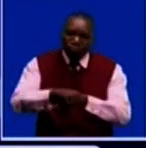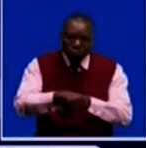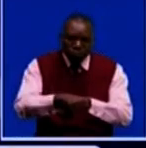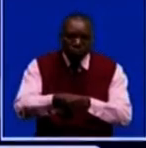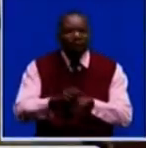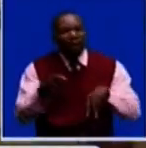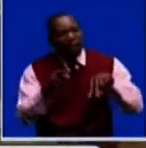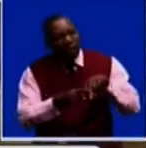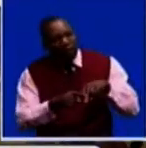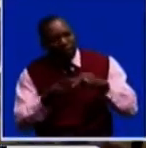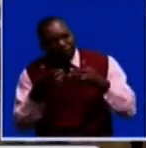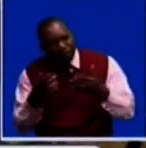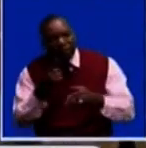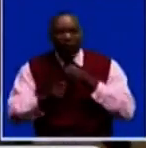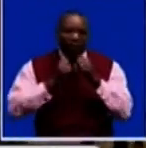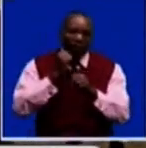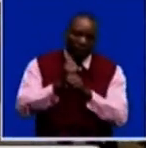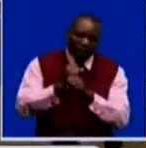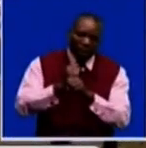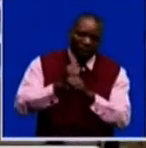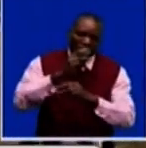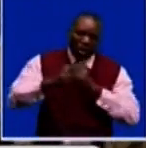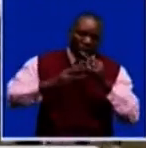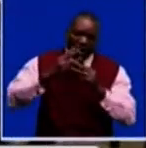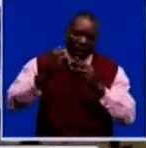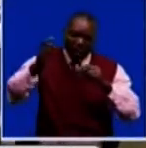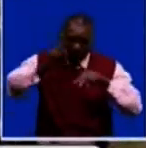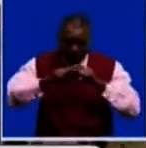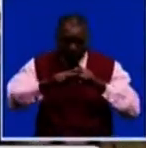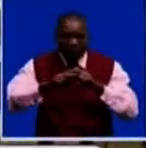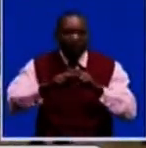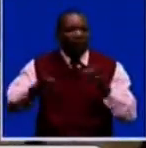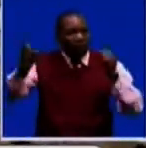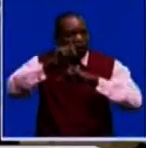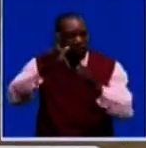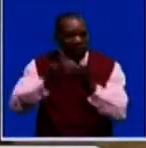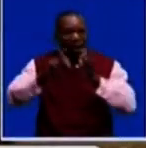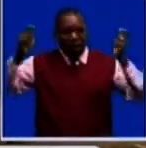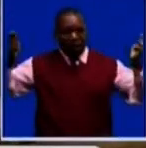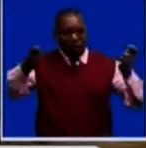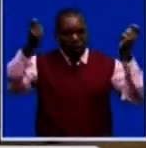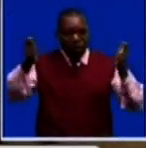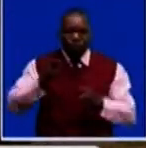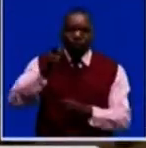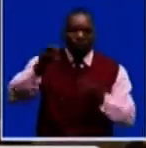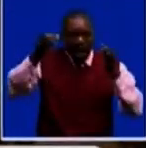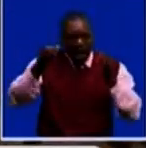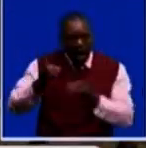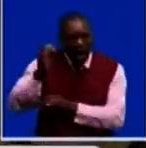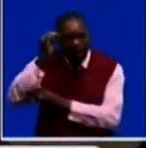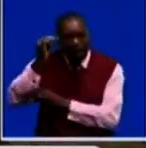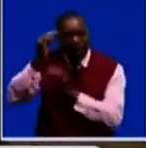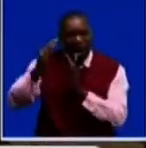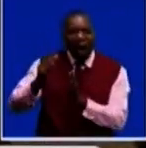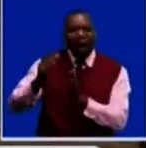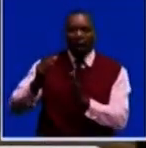AIDS. Speaking when he officiated at this year's World AIDS Day commemorations in Lusaka, Mr. Luwinda, who is also Minister of Justice, says